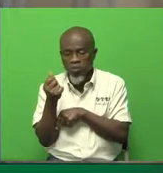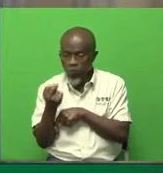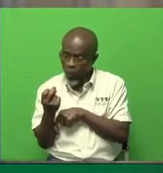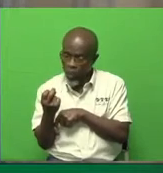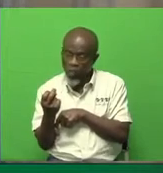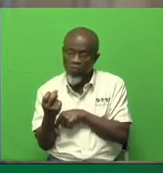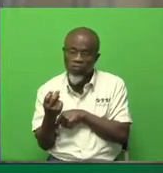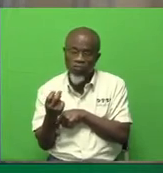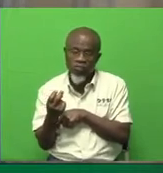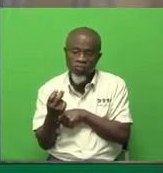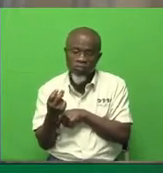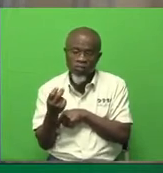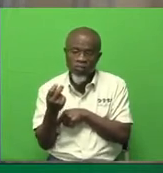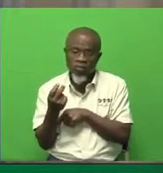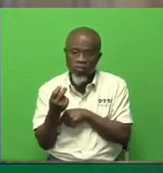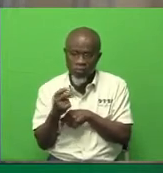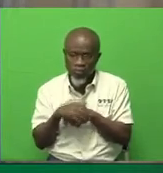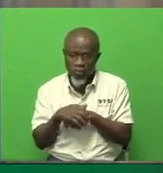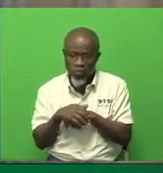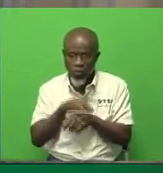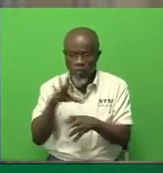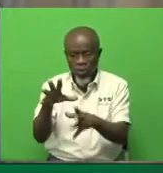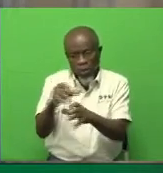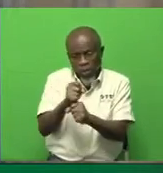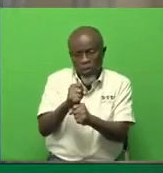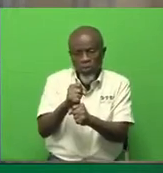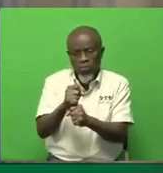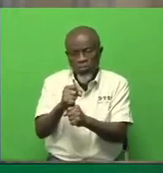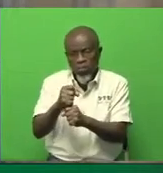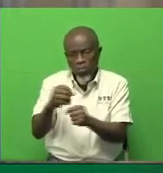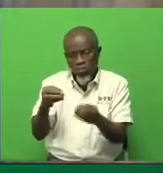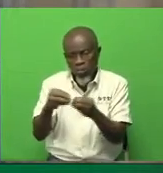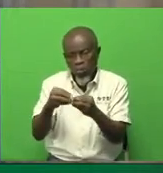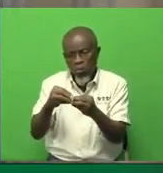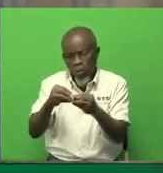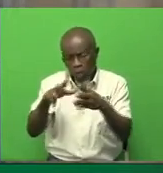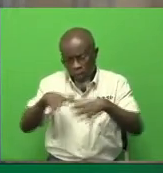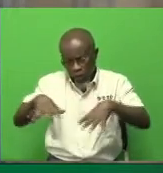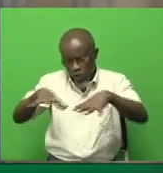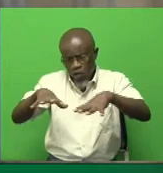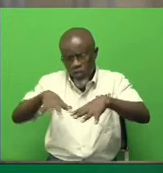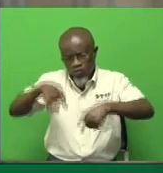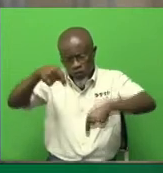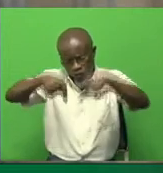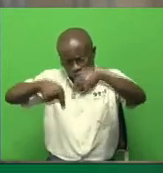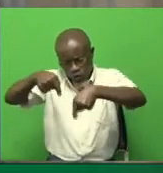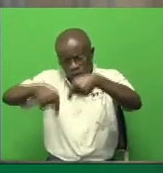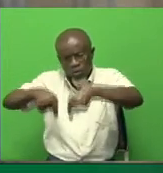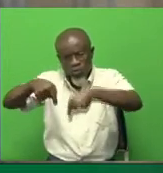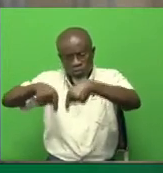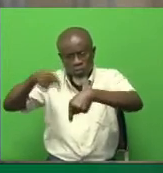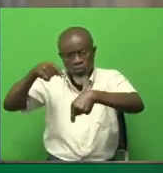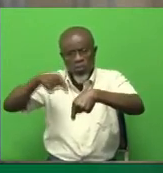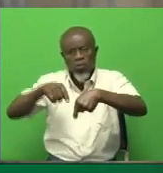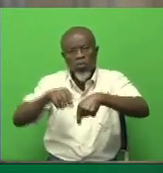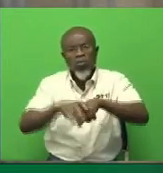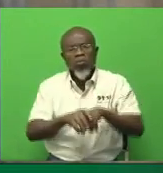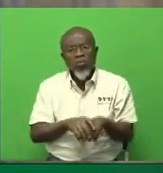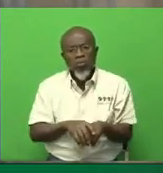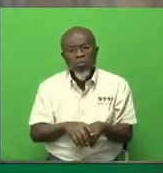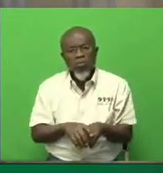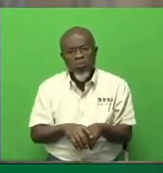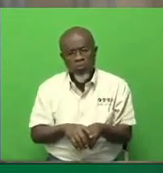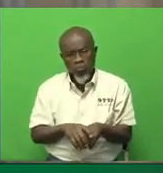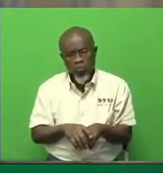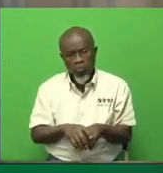received record levels of acreage awarding the dangwat trajection of the NG sector will continue a pace